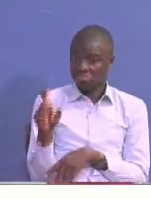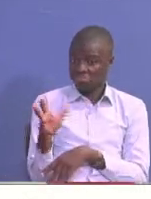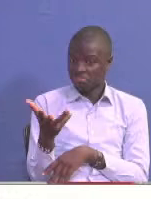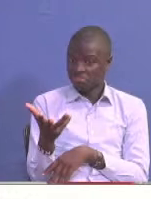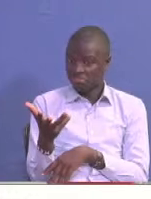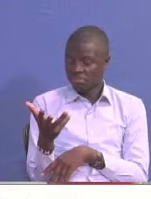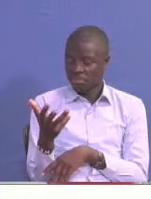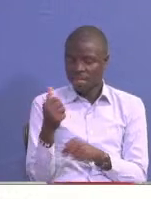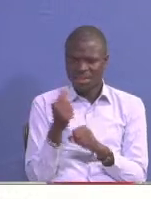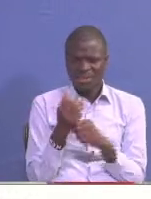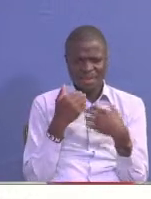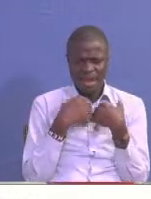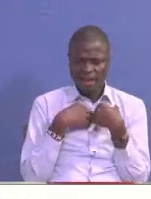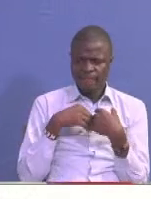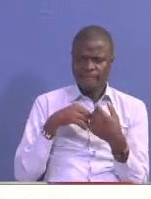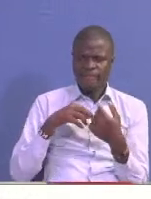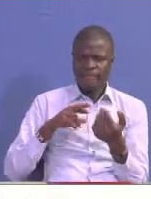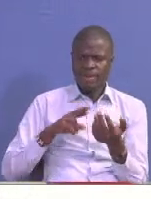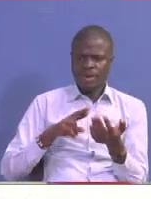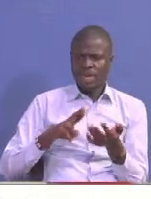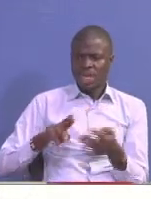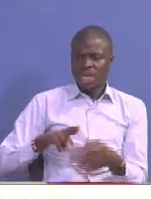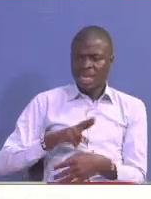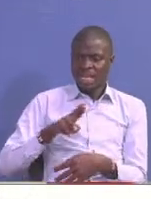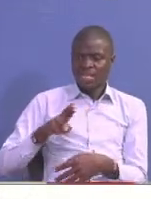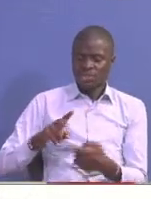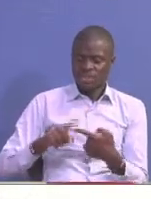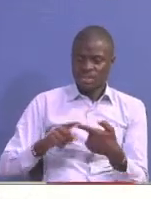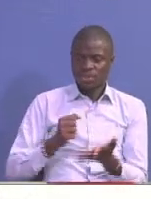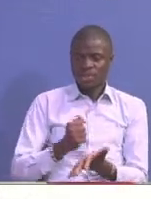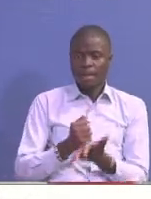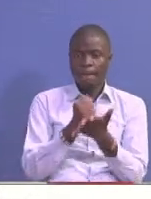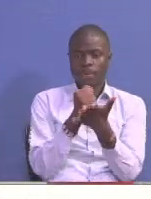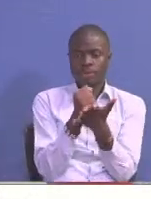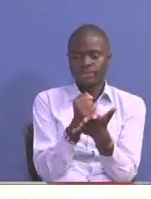Are there resources to support research?